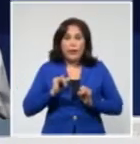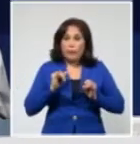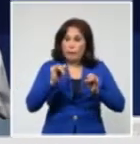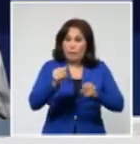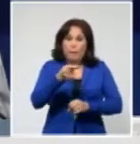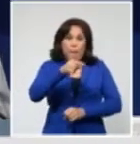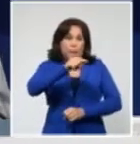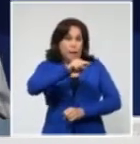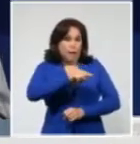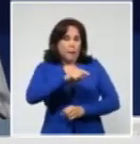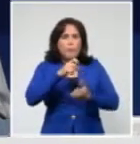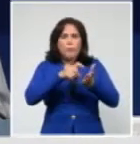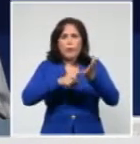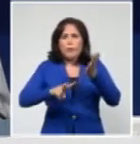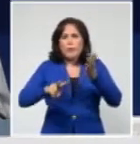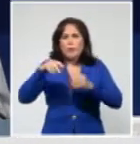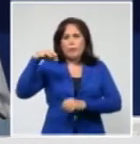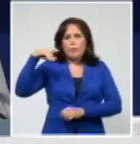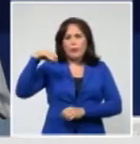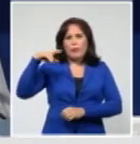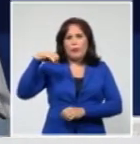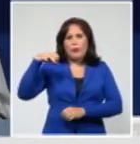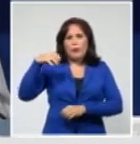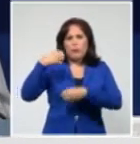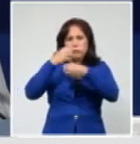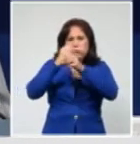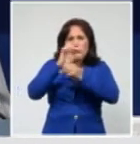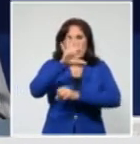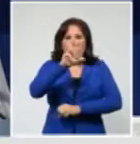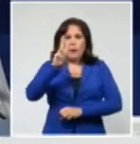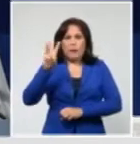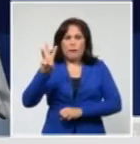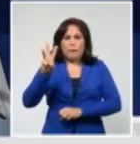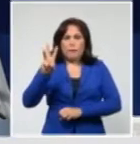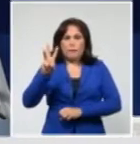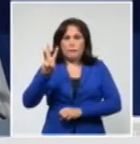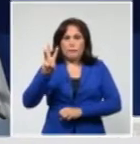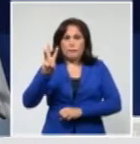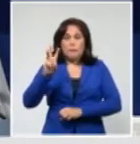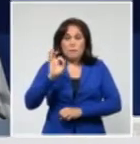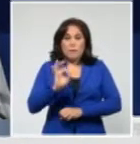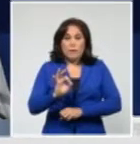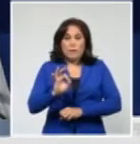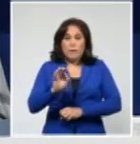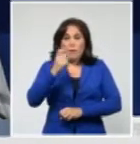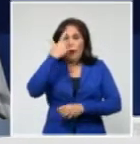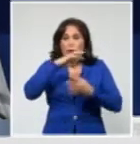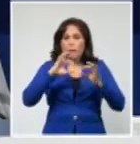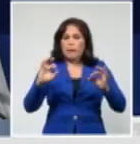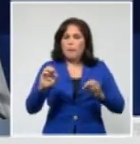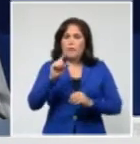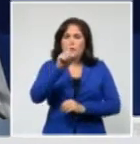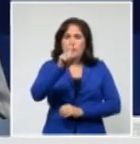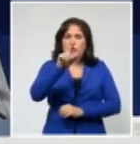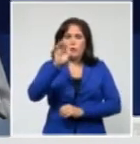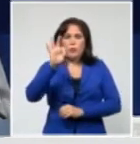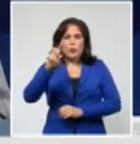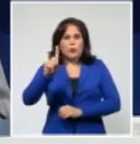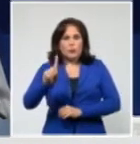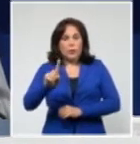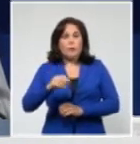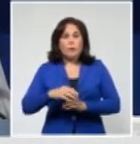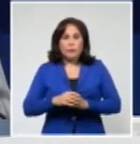have tested positive for the virus. As I always mention, samples from all of the country's territories were